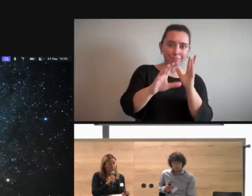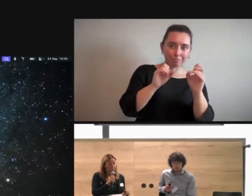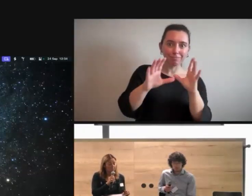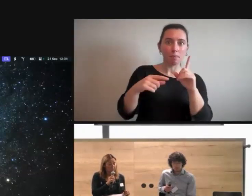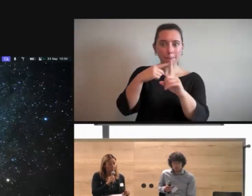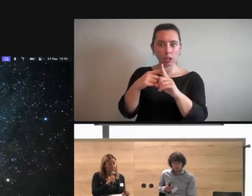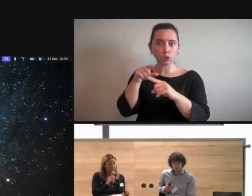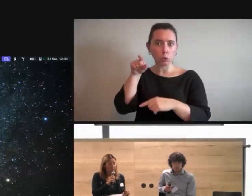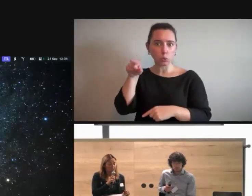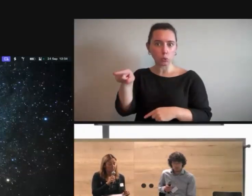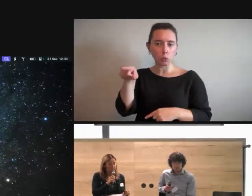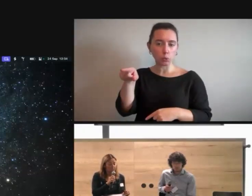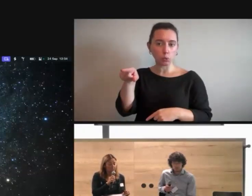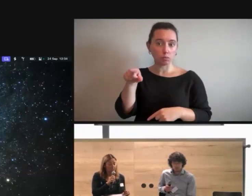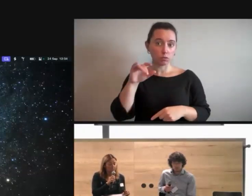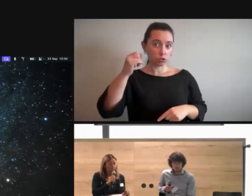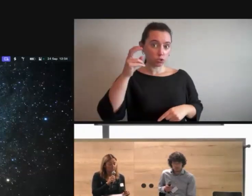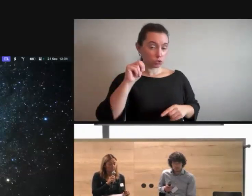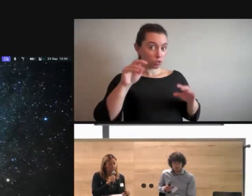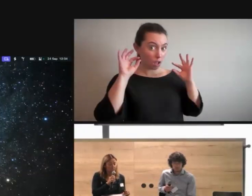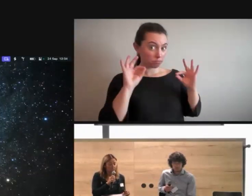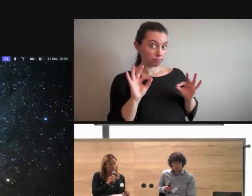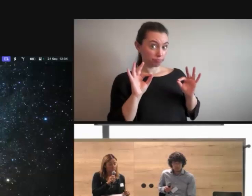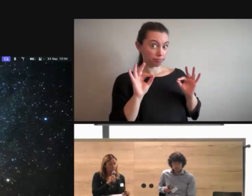talking. Hopefully this works as well.